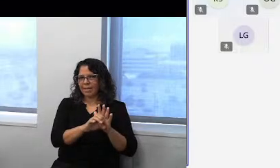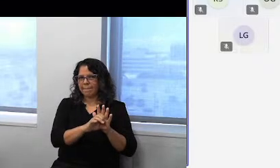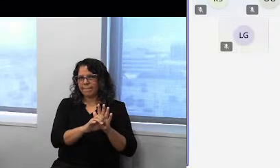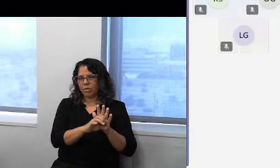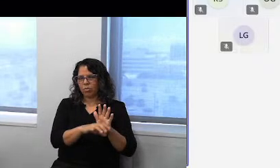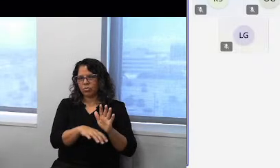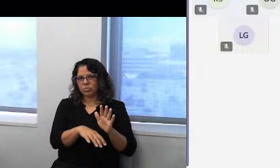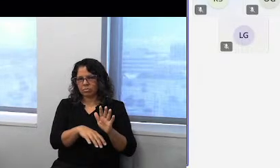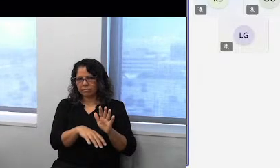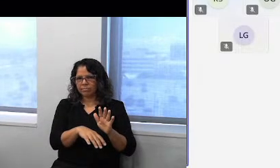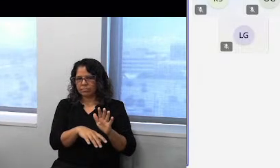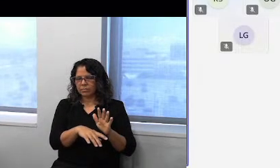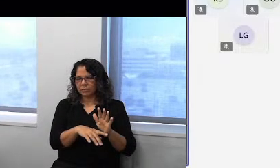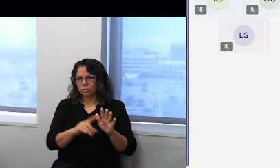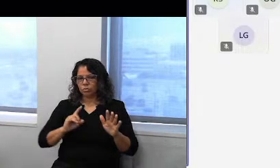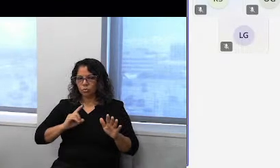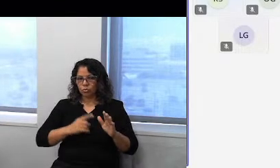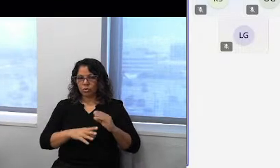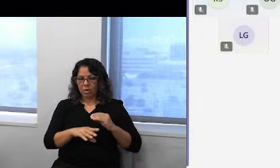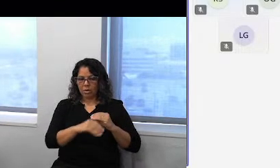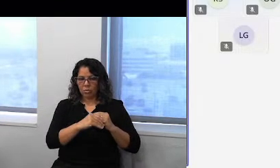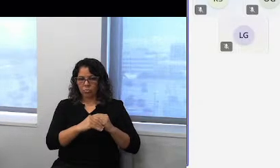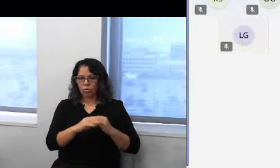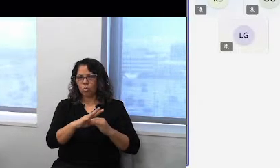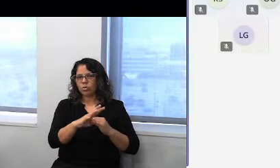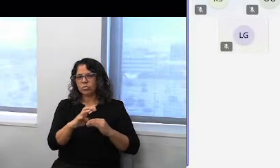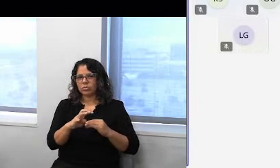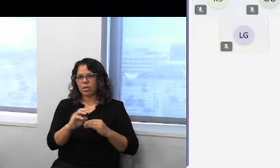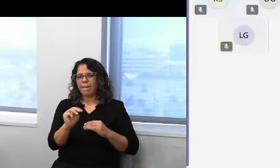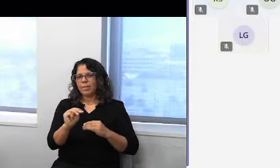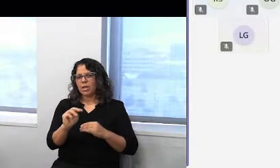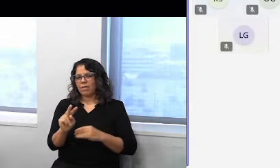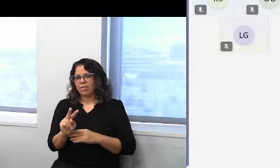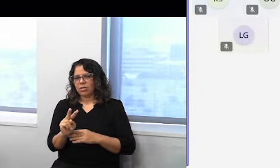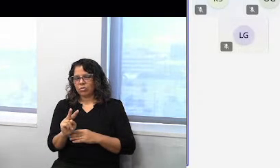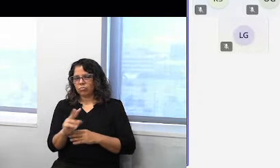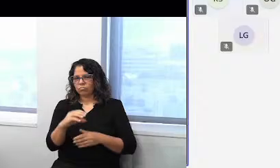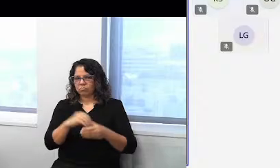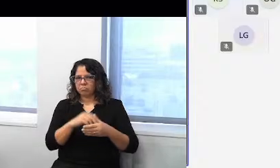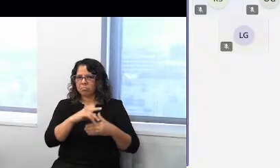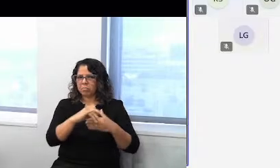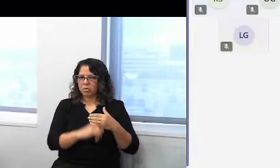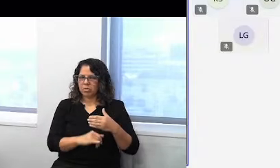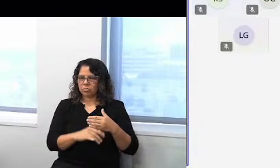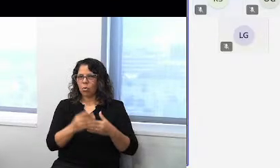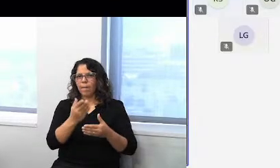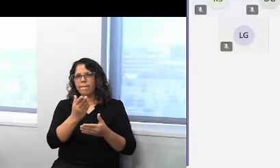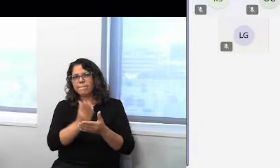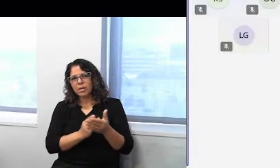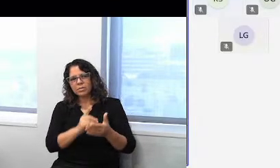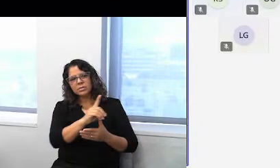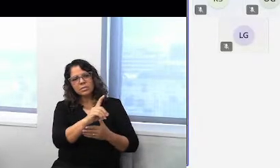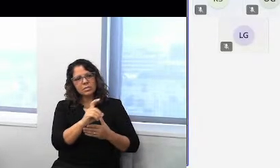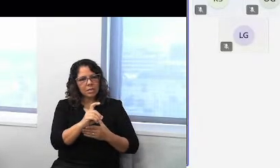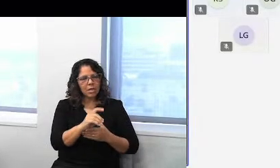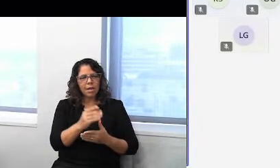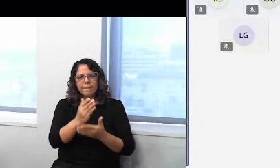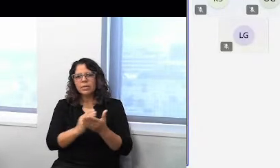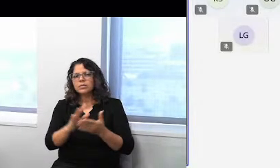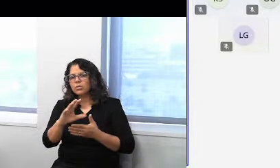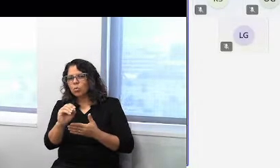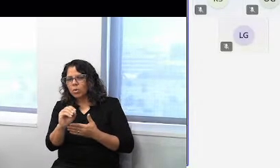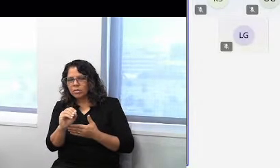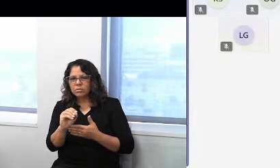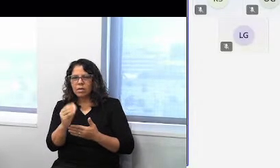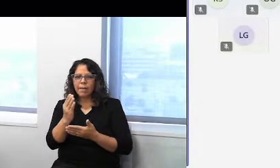megawatts in one project for one developer. There are others at 100 megawatts and another ones that are 50. We have 24 different locations